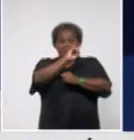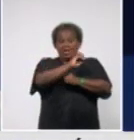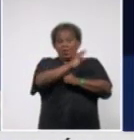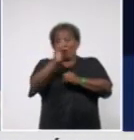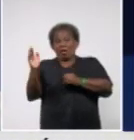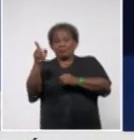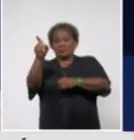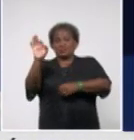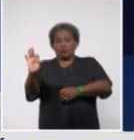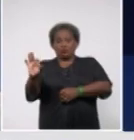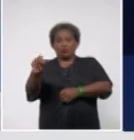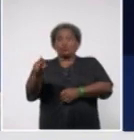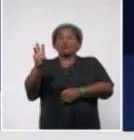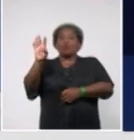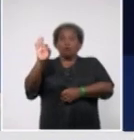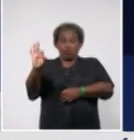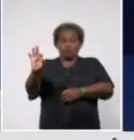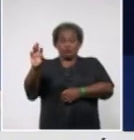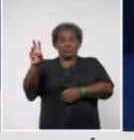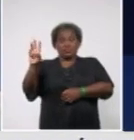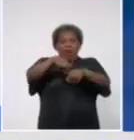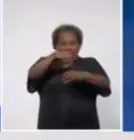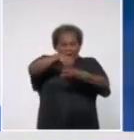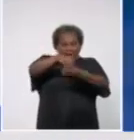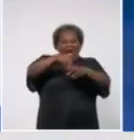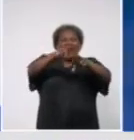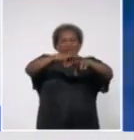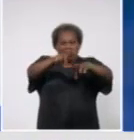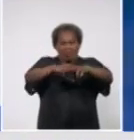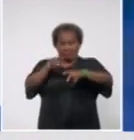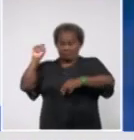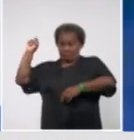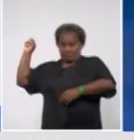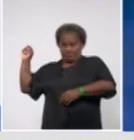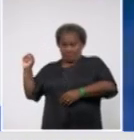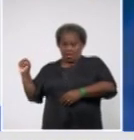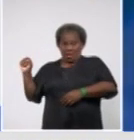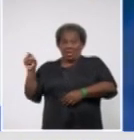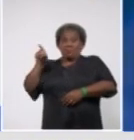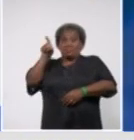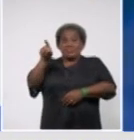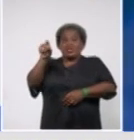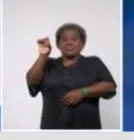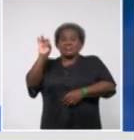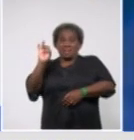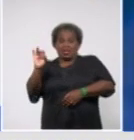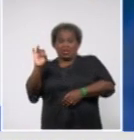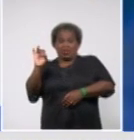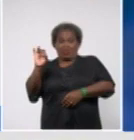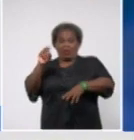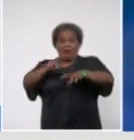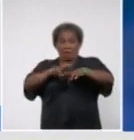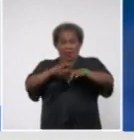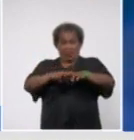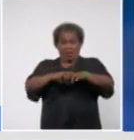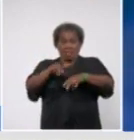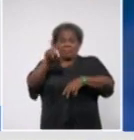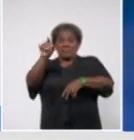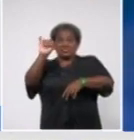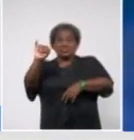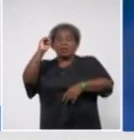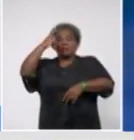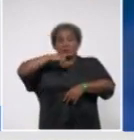Of the 43 cases diagnosed yesterday, 17 belong to Havana, 16 to Ciego de